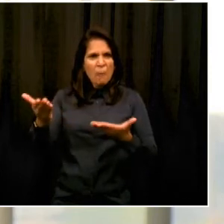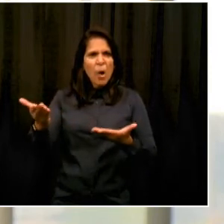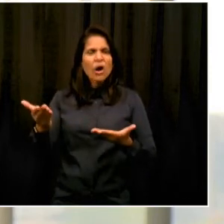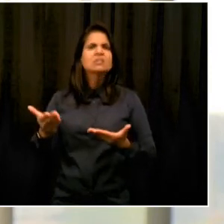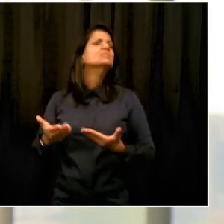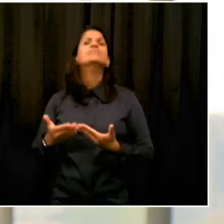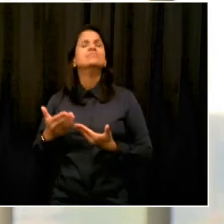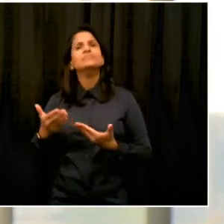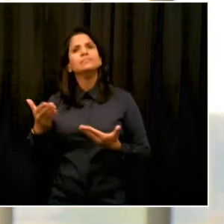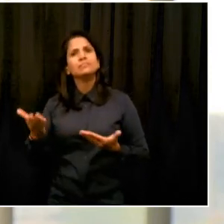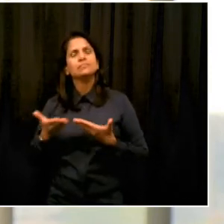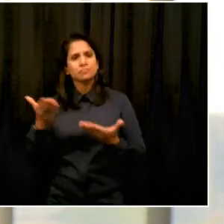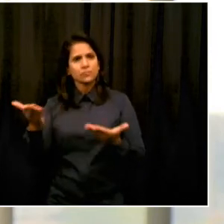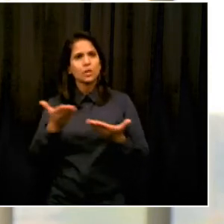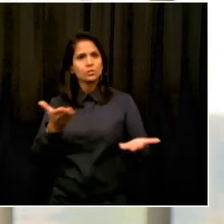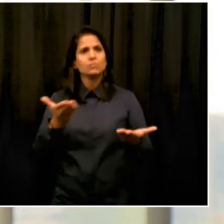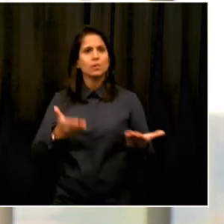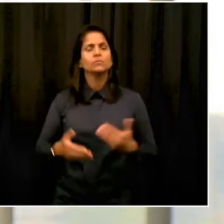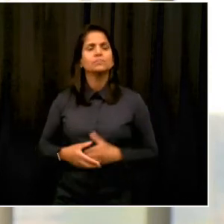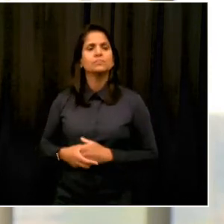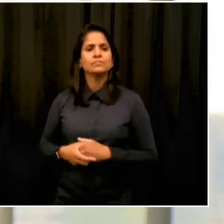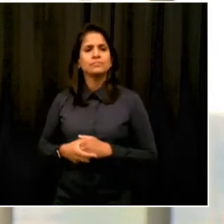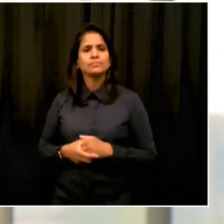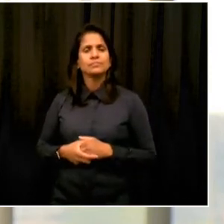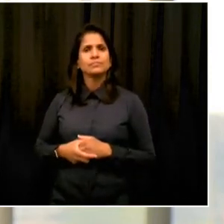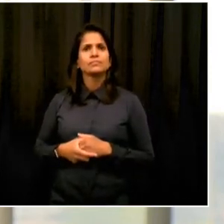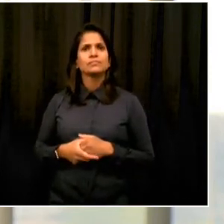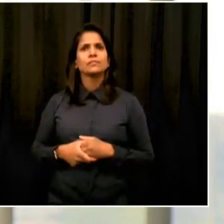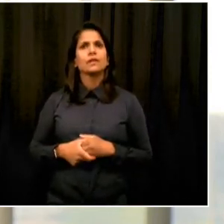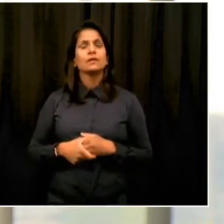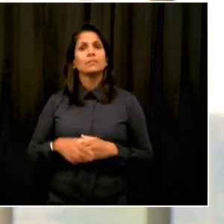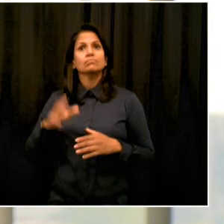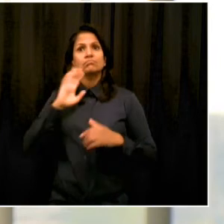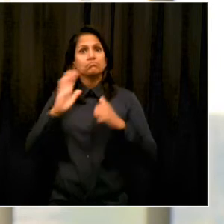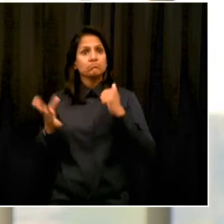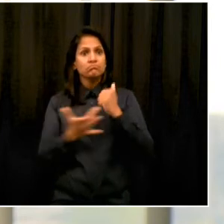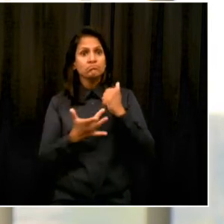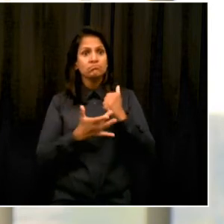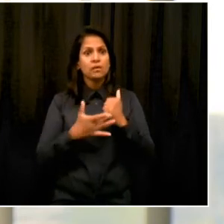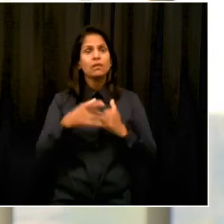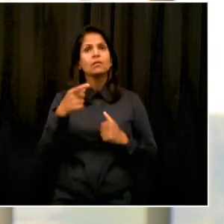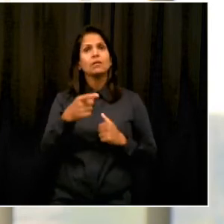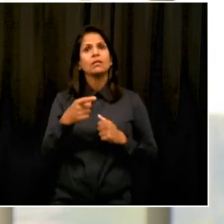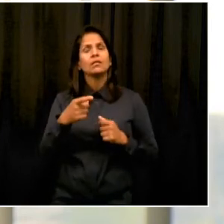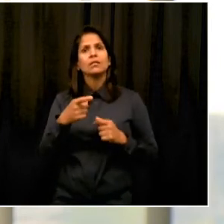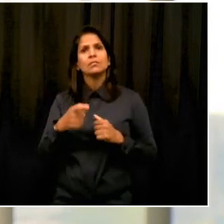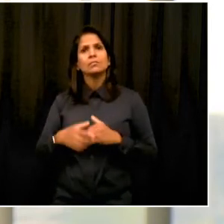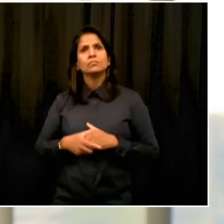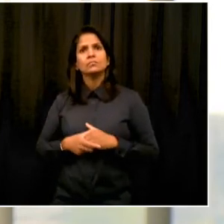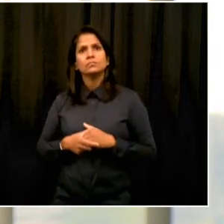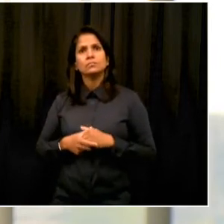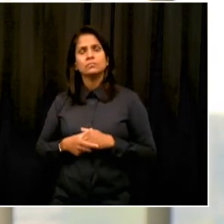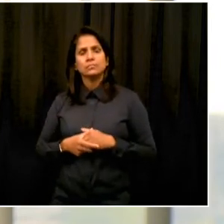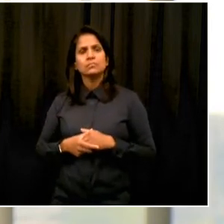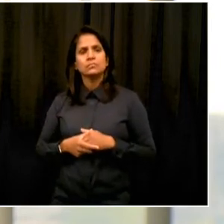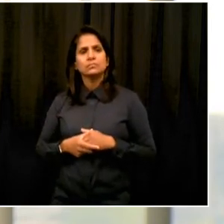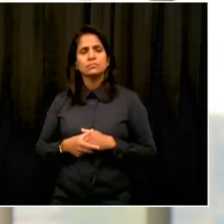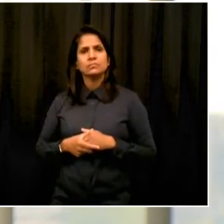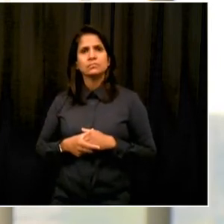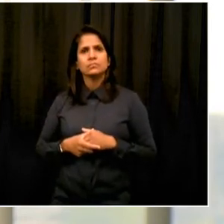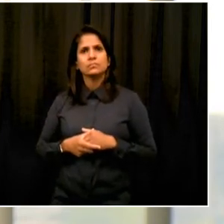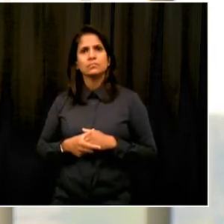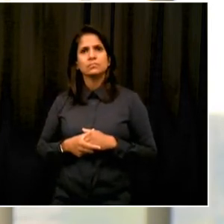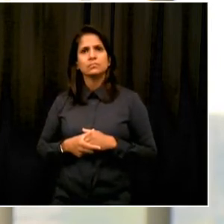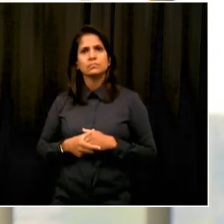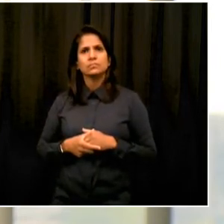were advancing this technology and could do it in New York City. This is at least national, and we'd be open to global responses as well. The amount